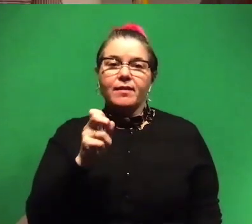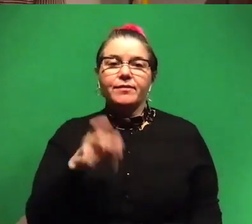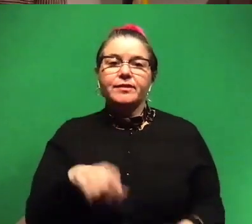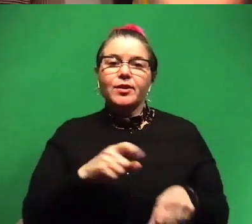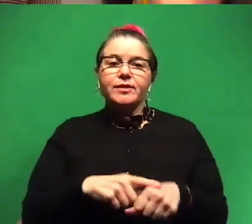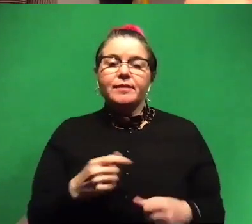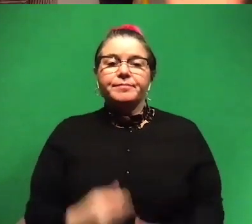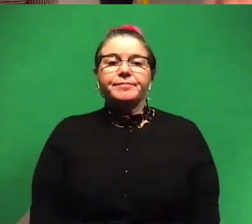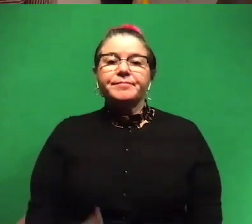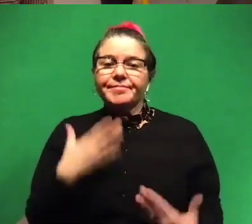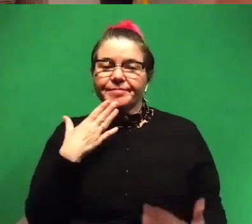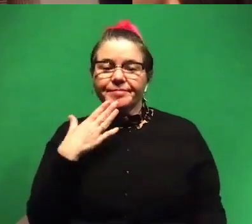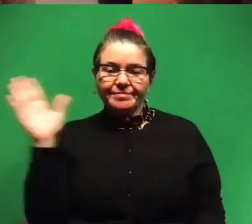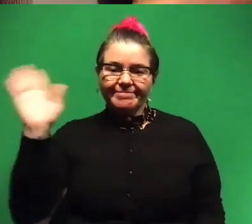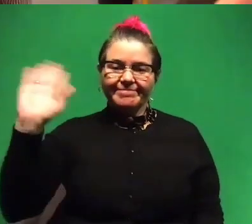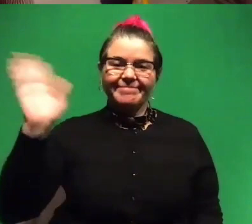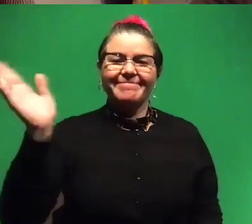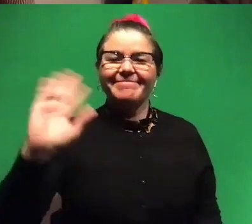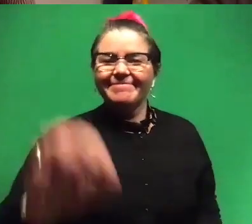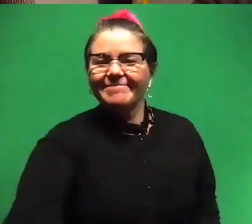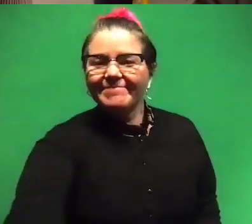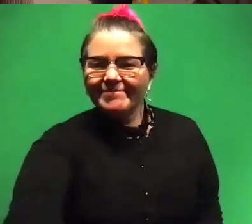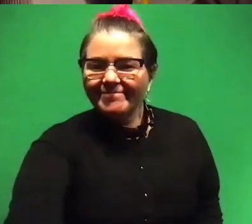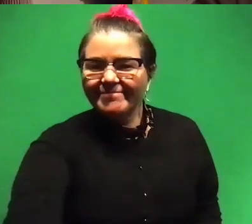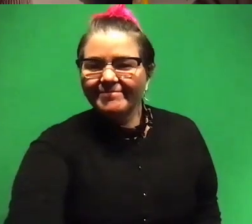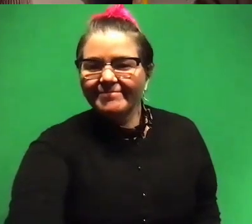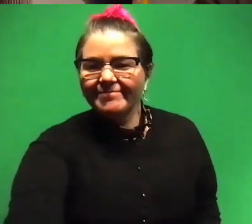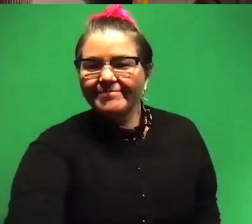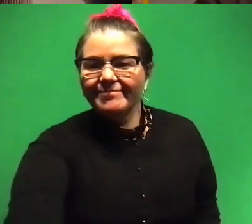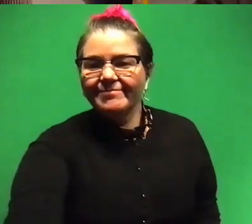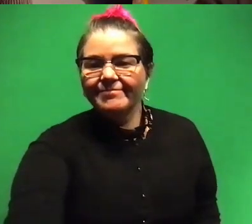Thanks. Bye. Bye.